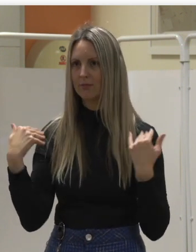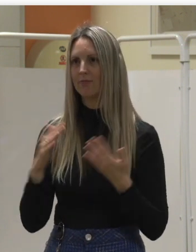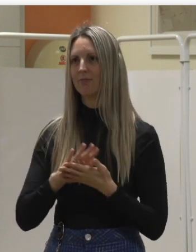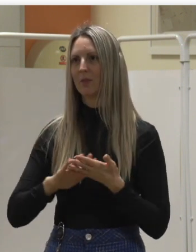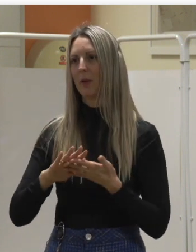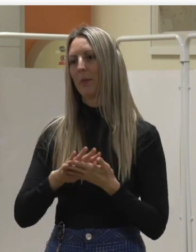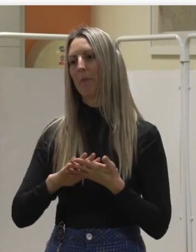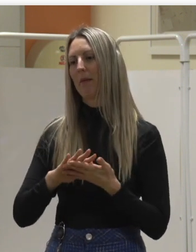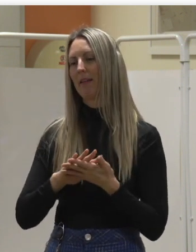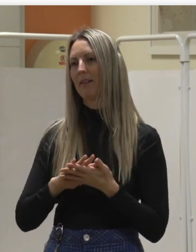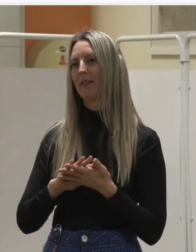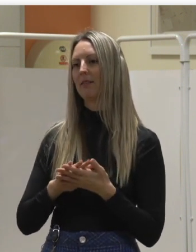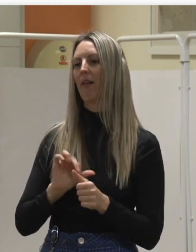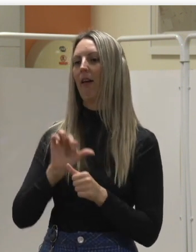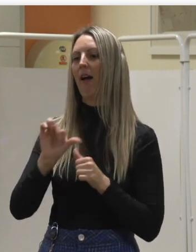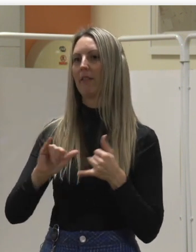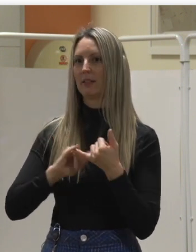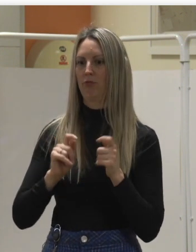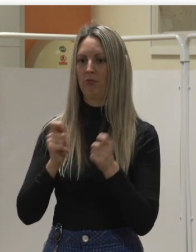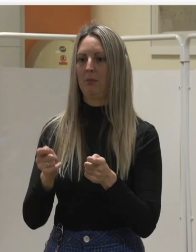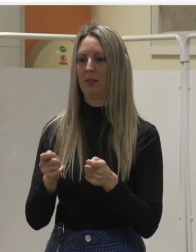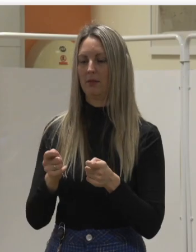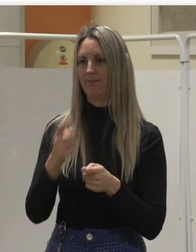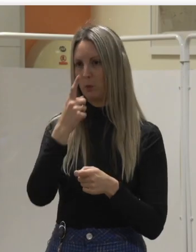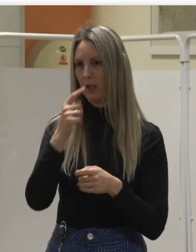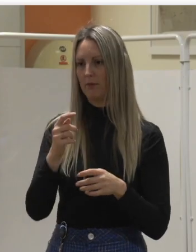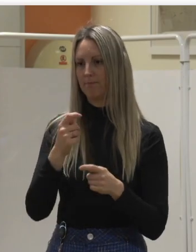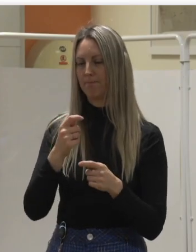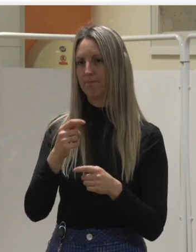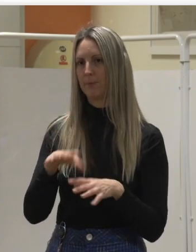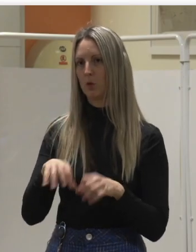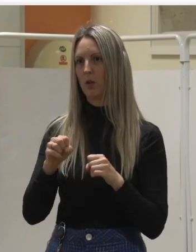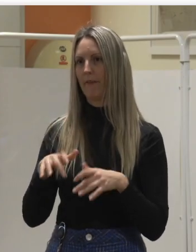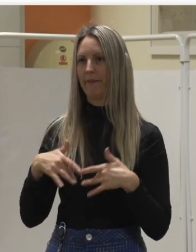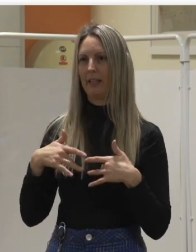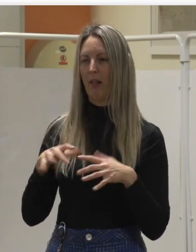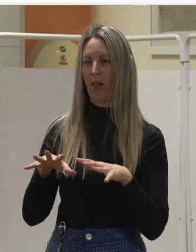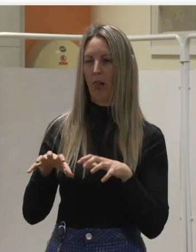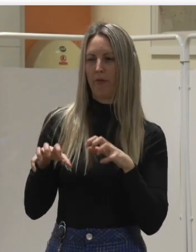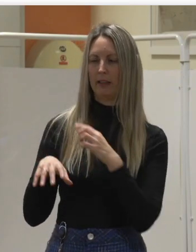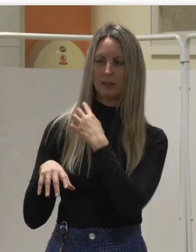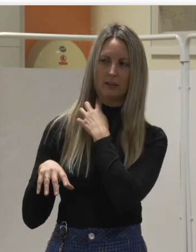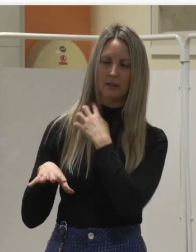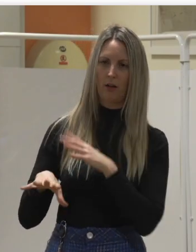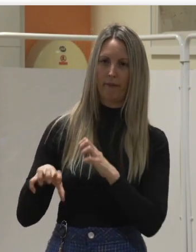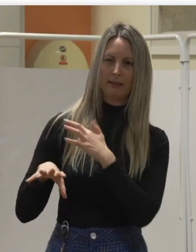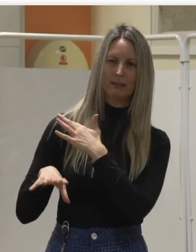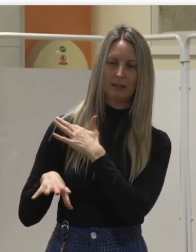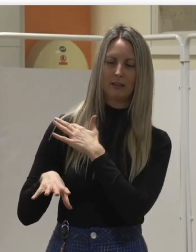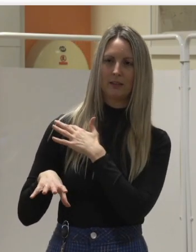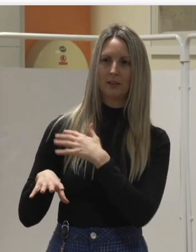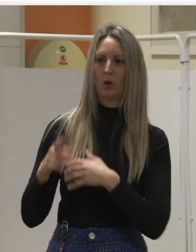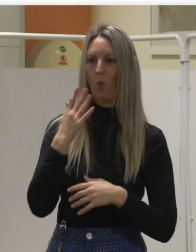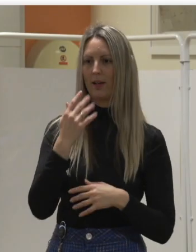helps symptoms from other conditions, and one of them is osteoarthritis or wear and tear. So when they're coming off steroids,